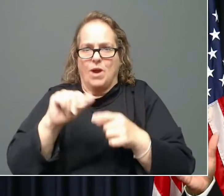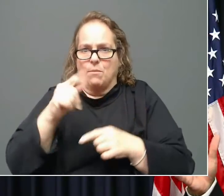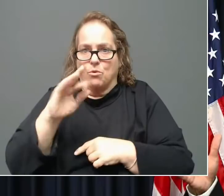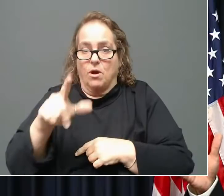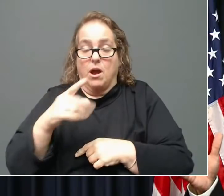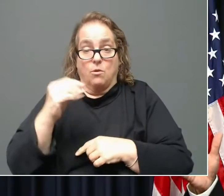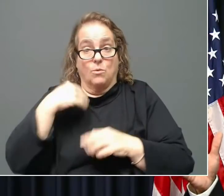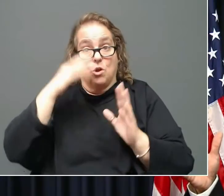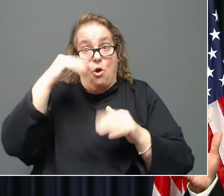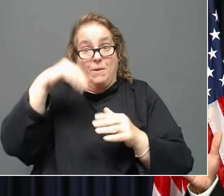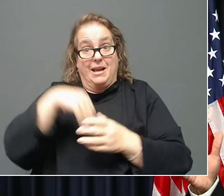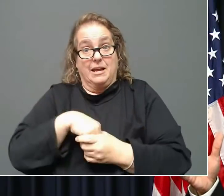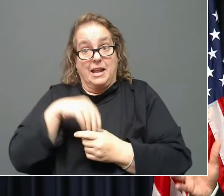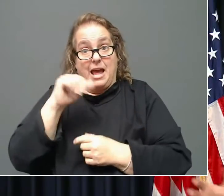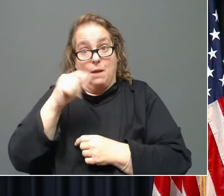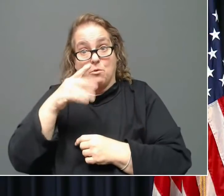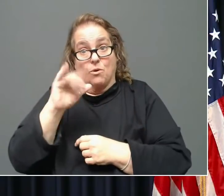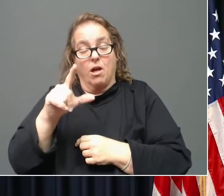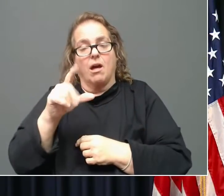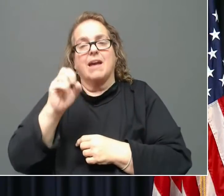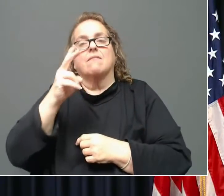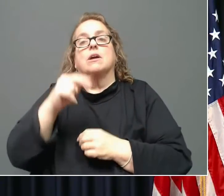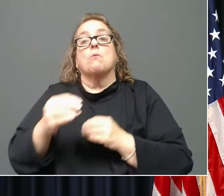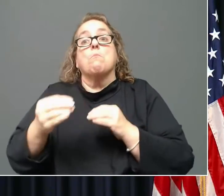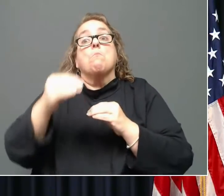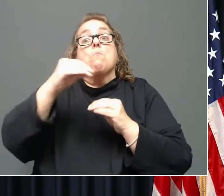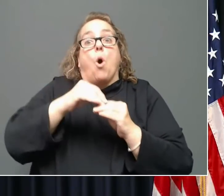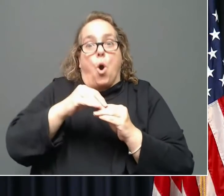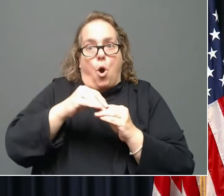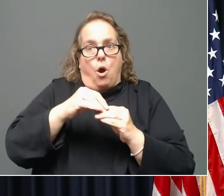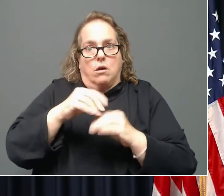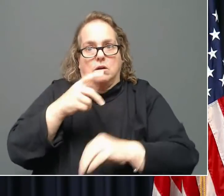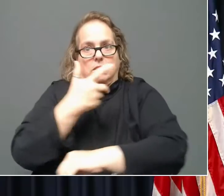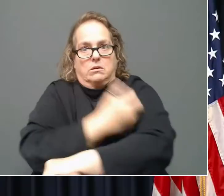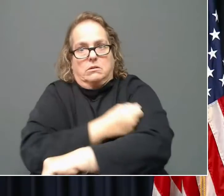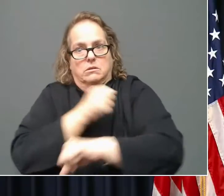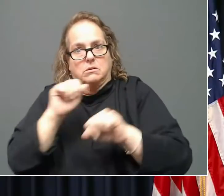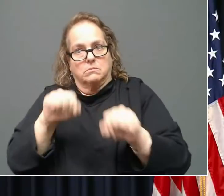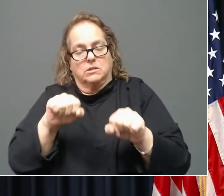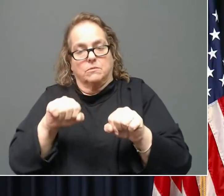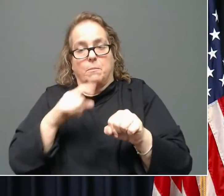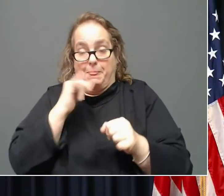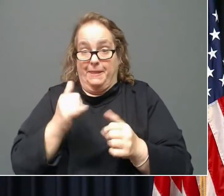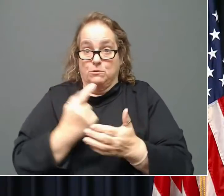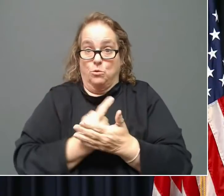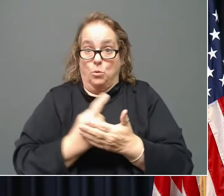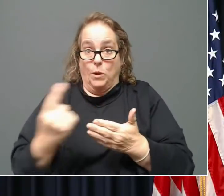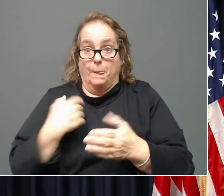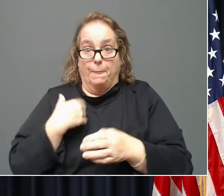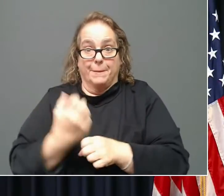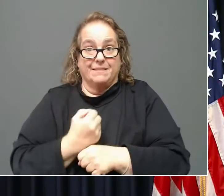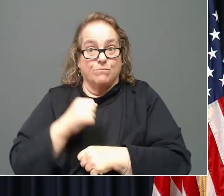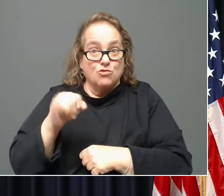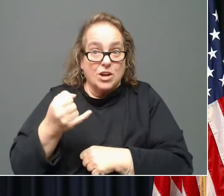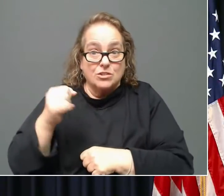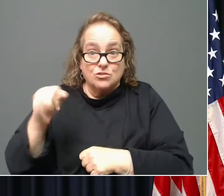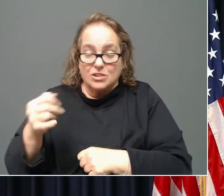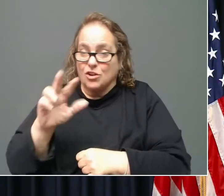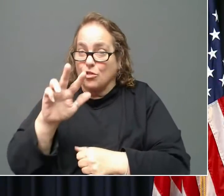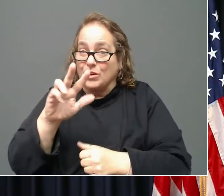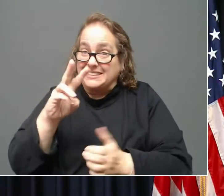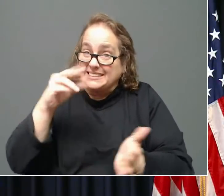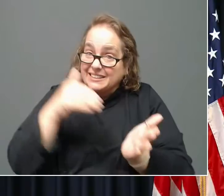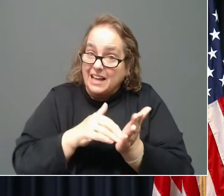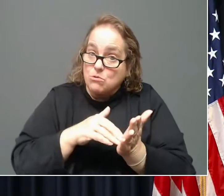April, it'll pick up even more because this week we're going to get a bunch of Johnson & Johnson in, about 36,000 doses.